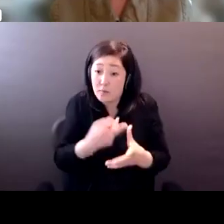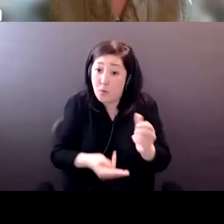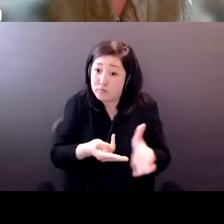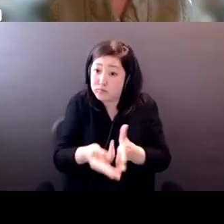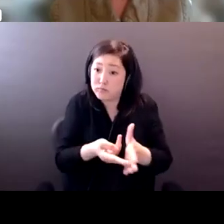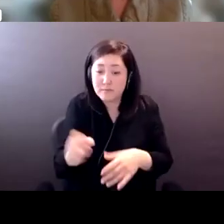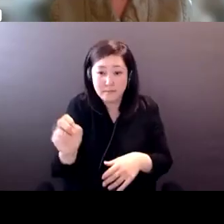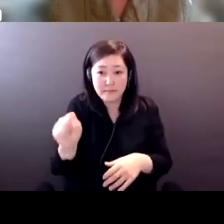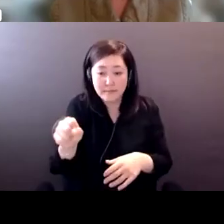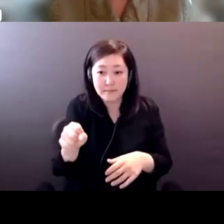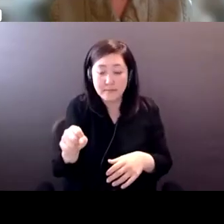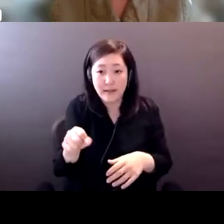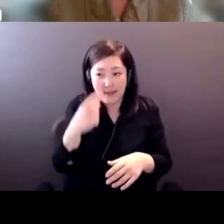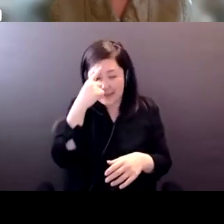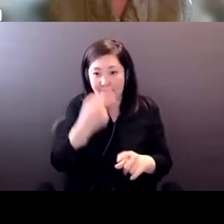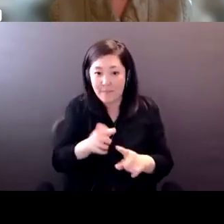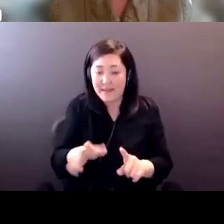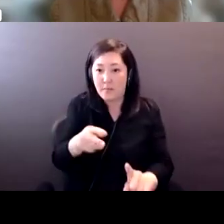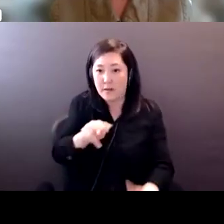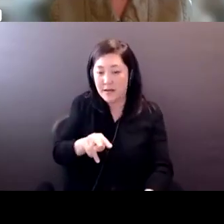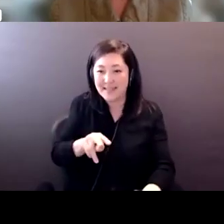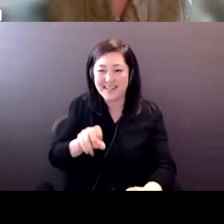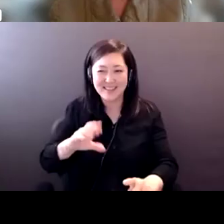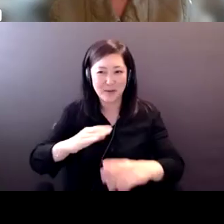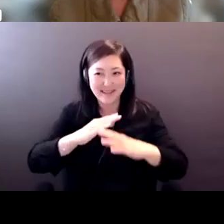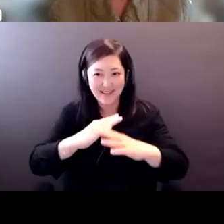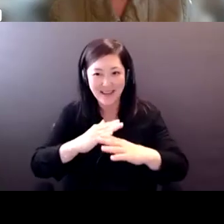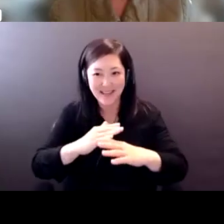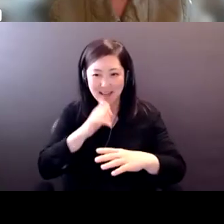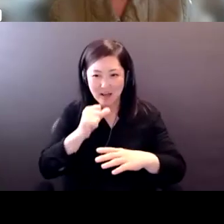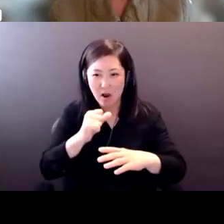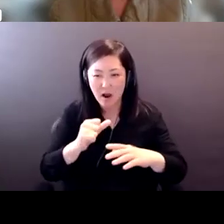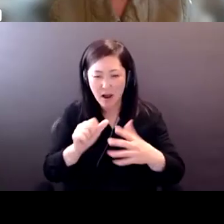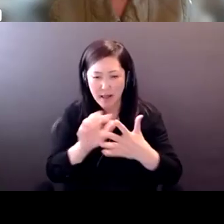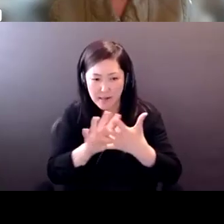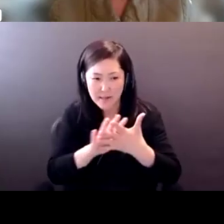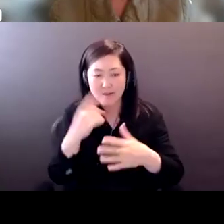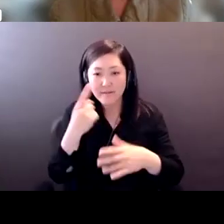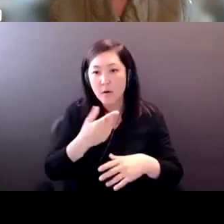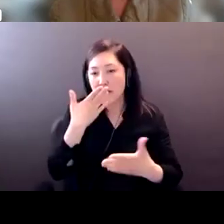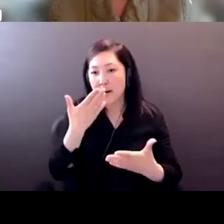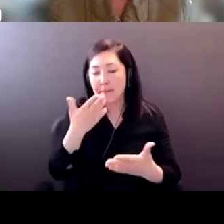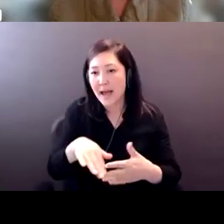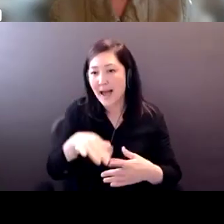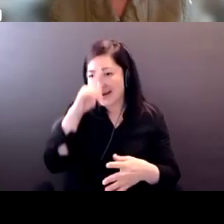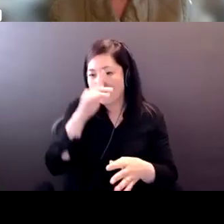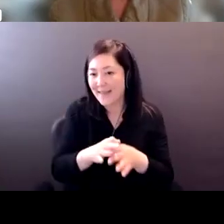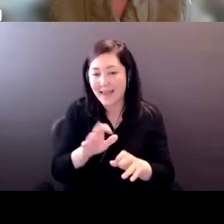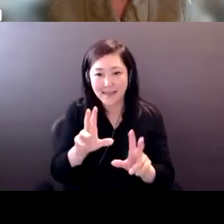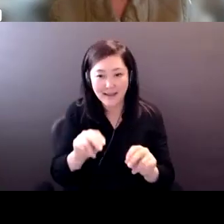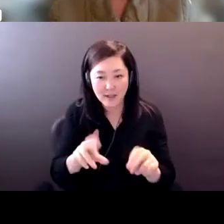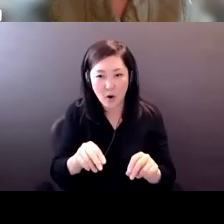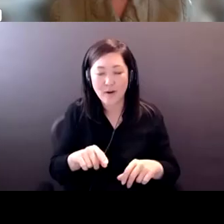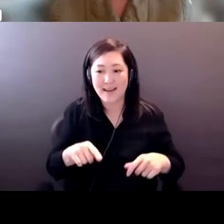it, and that's the problem. The defense doesn't filter for bad faith. It writes the controller's own story into